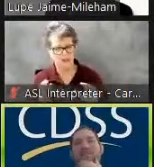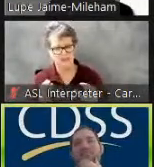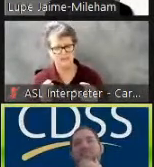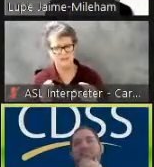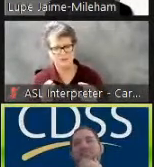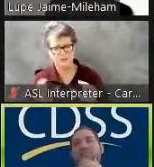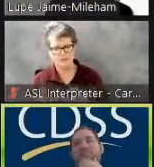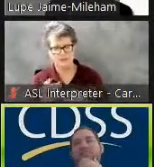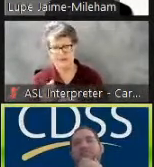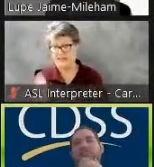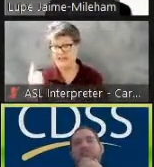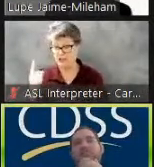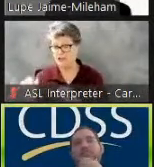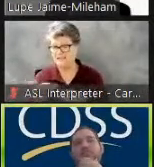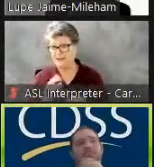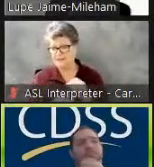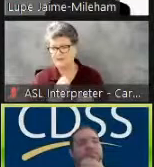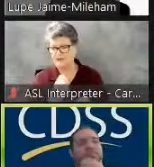year.